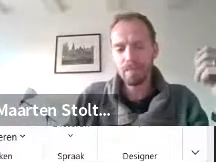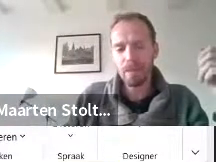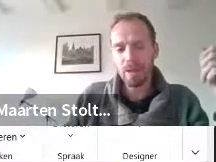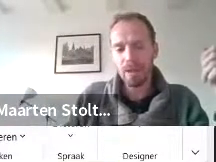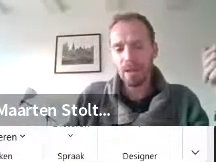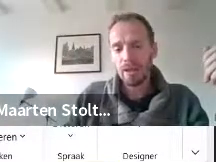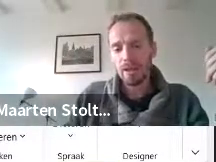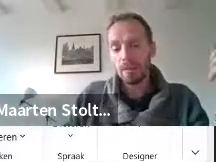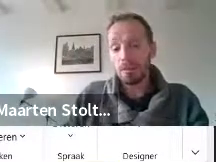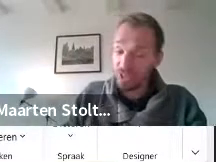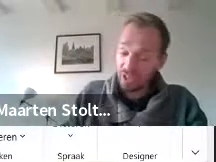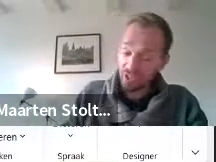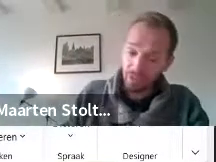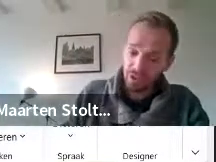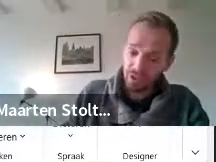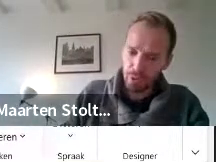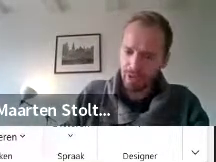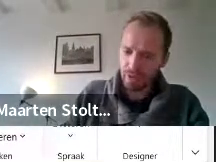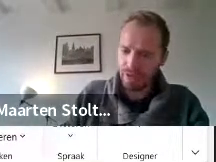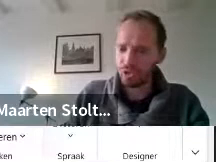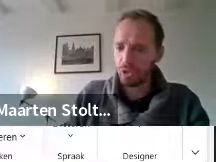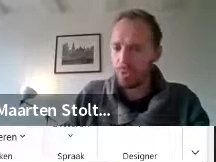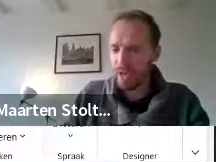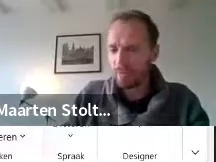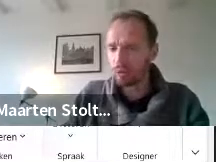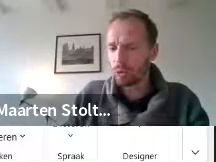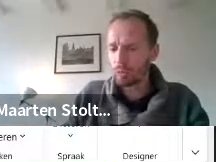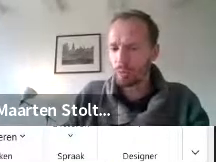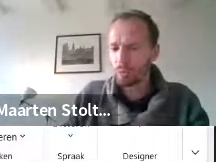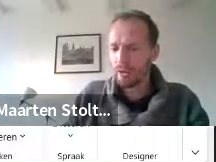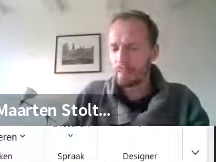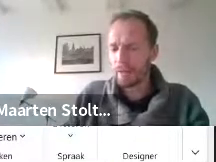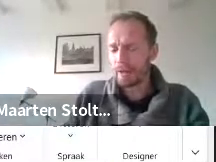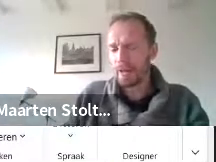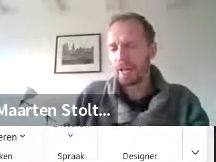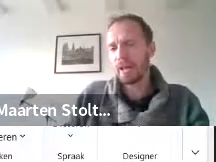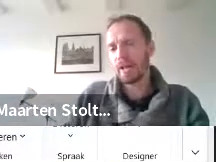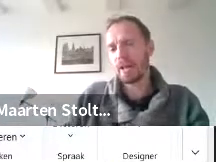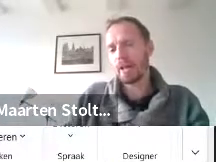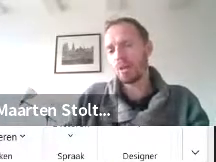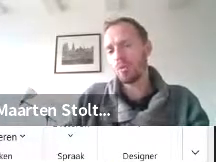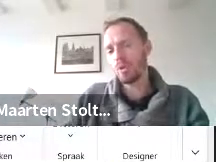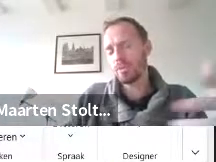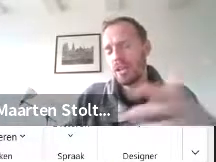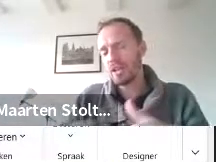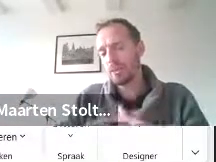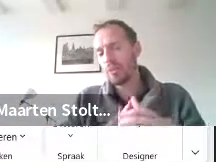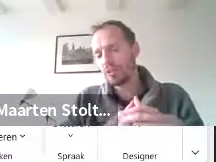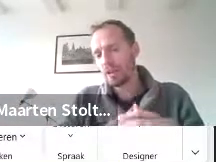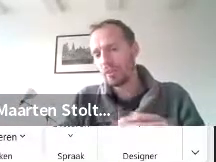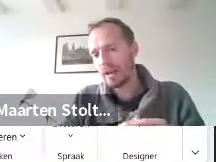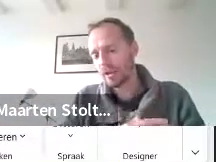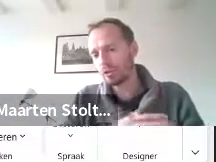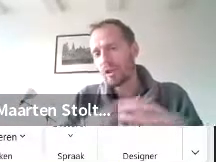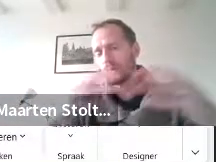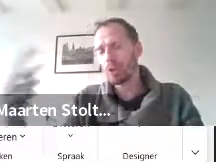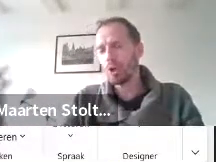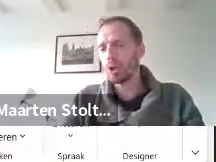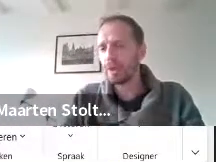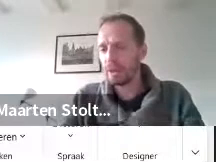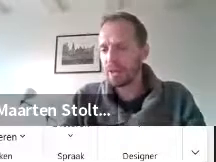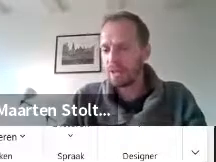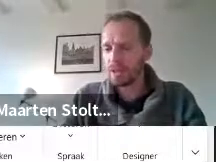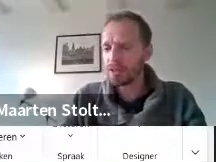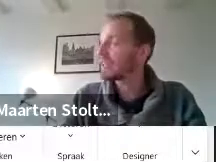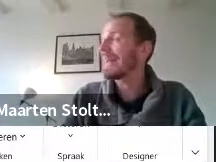Besides the festival and education, we have an on-tour program which means that Movies That Matter travels